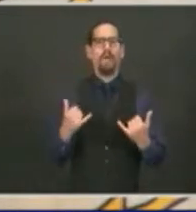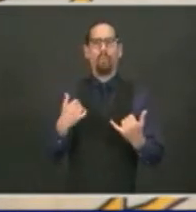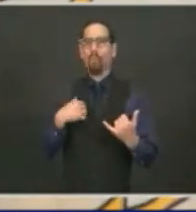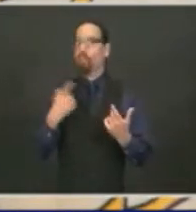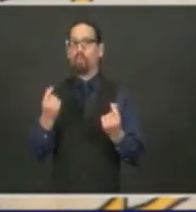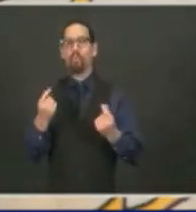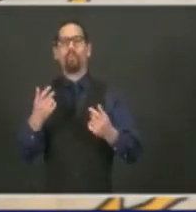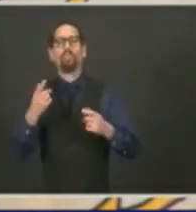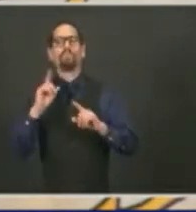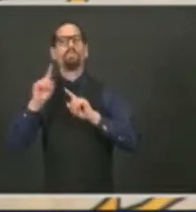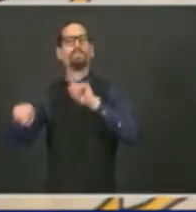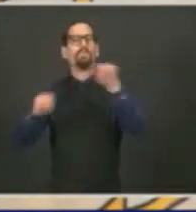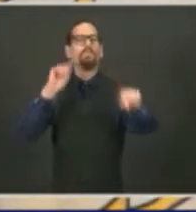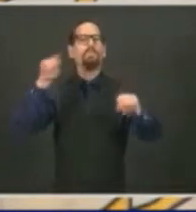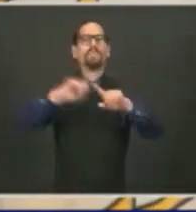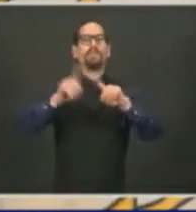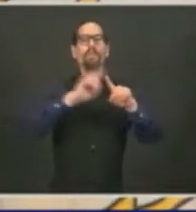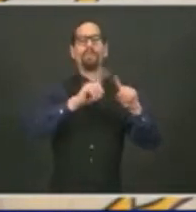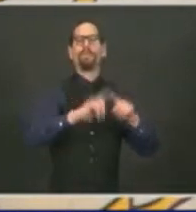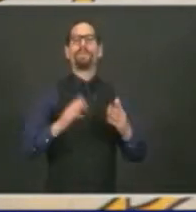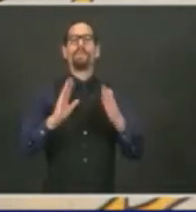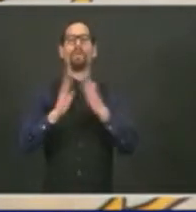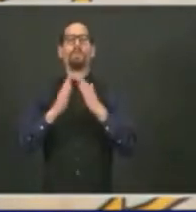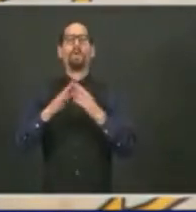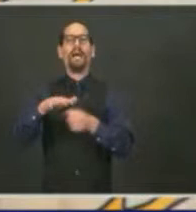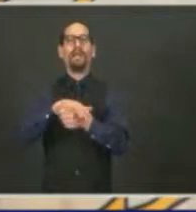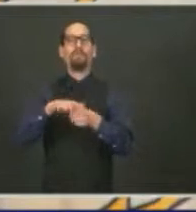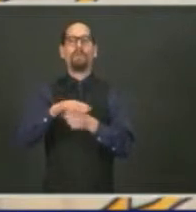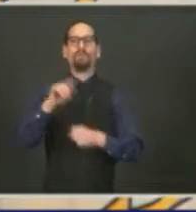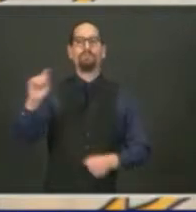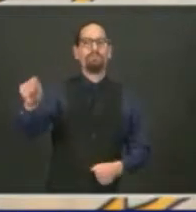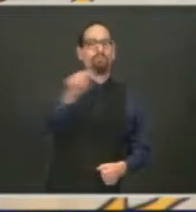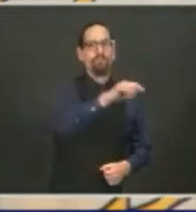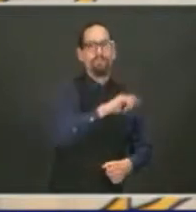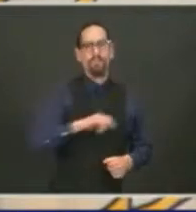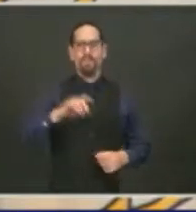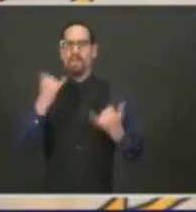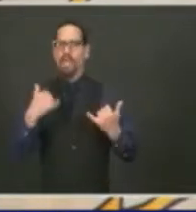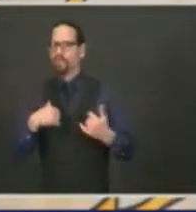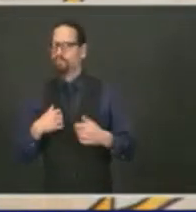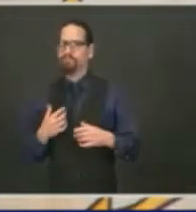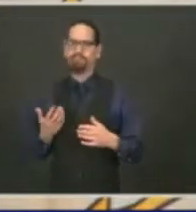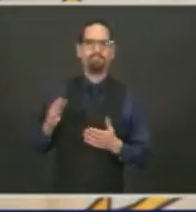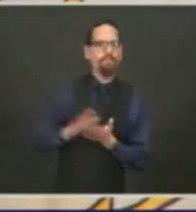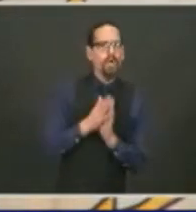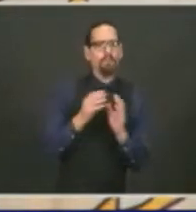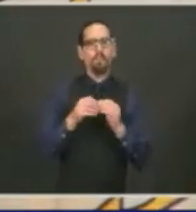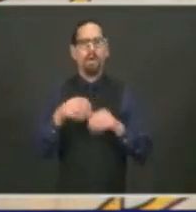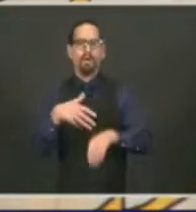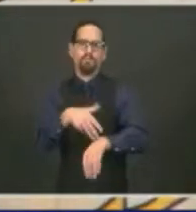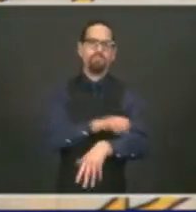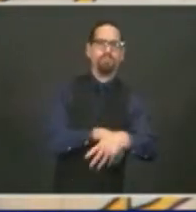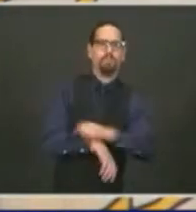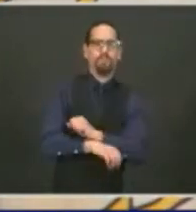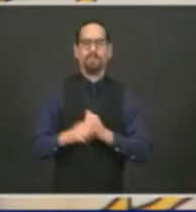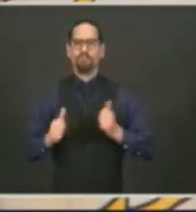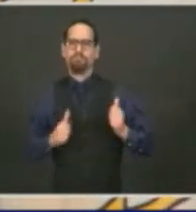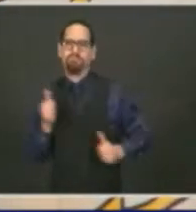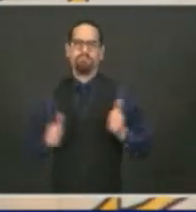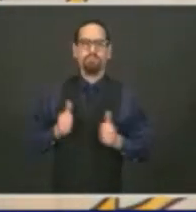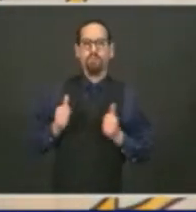starting now, we are launching a very aggressive in the community holiday